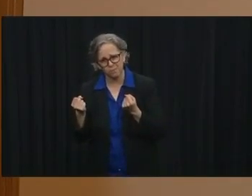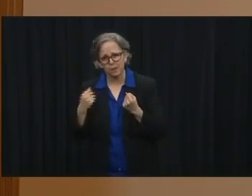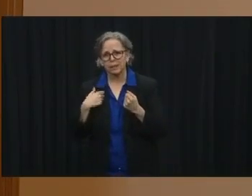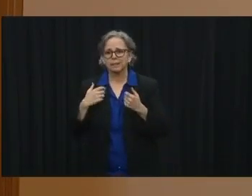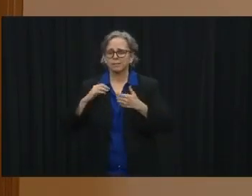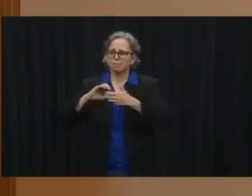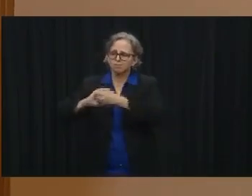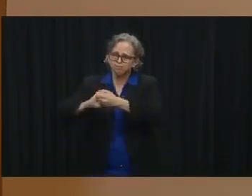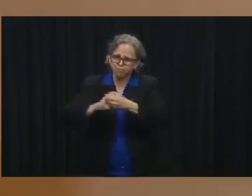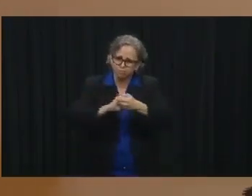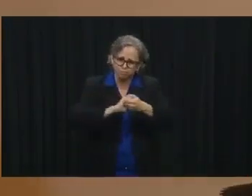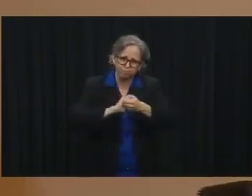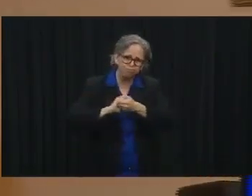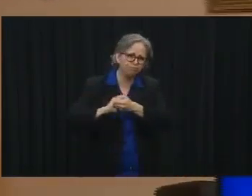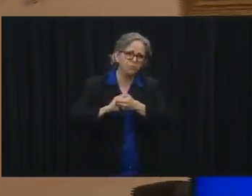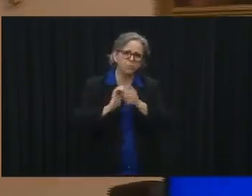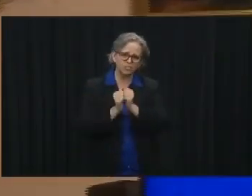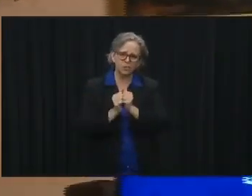Thank you.